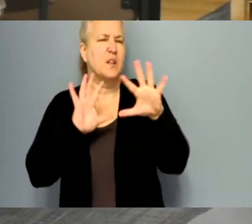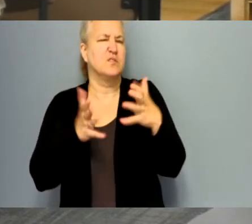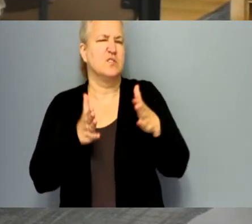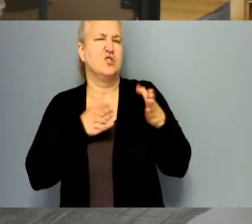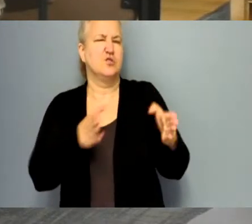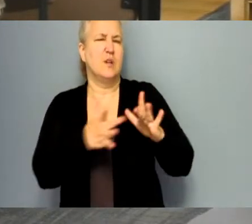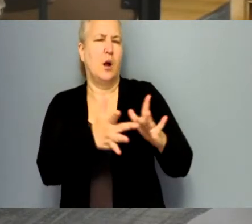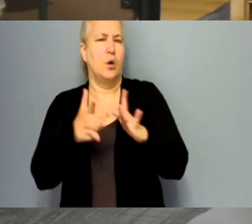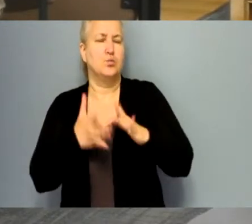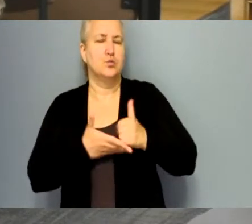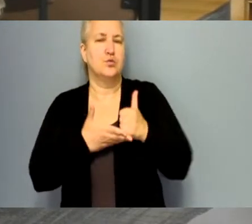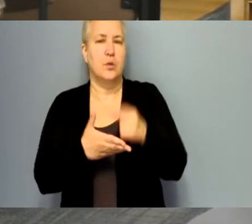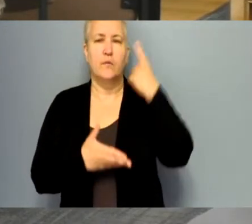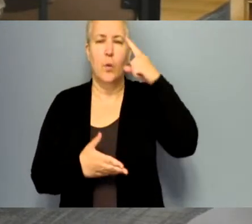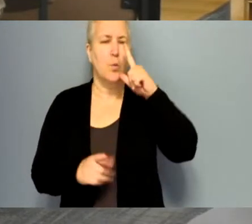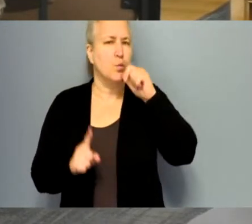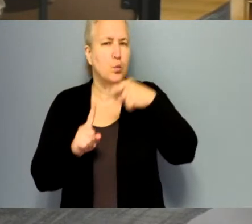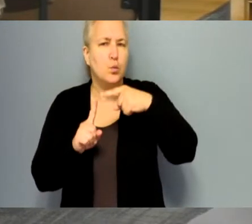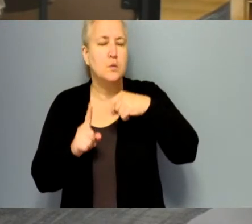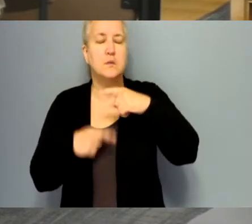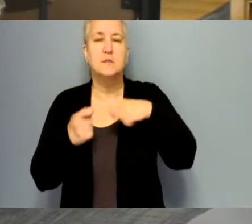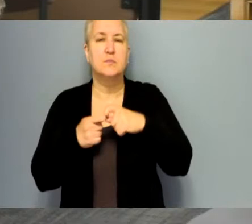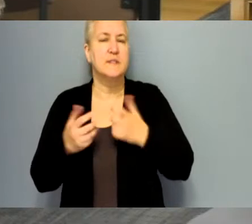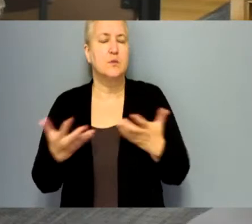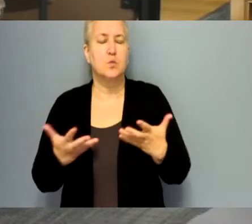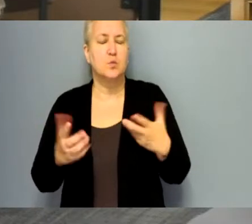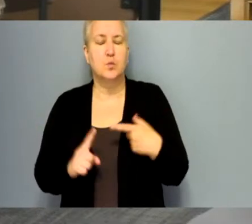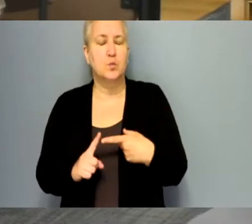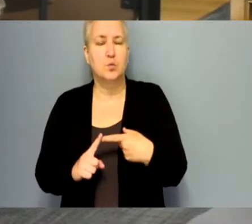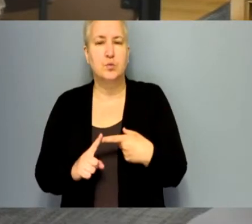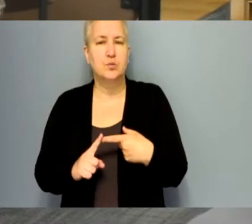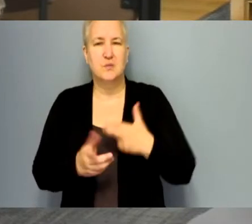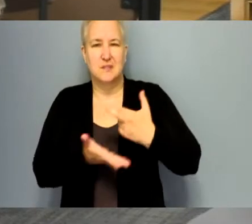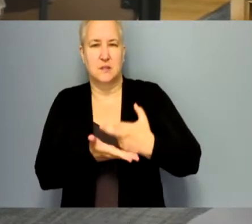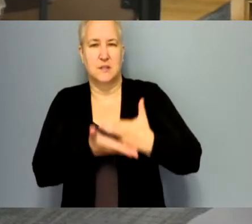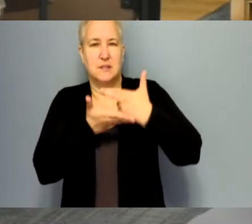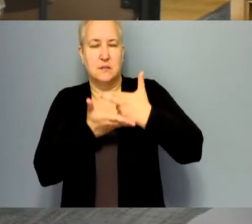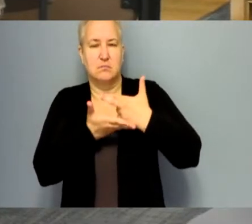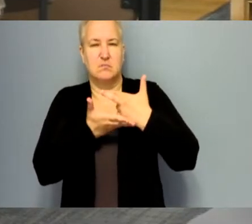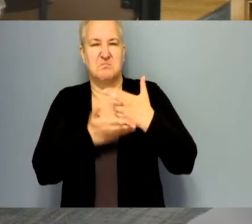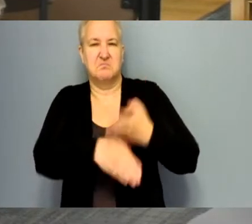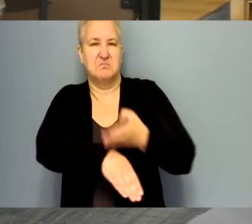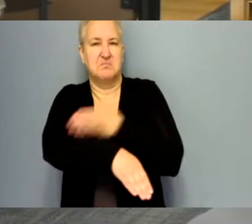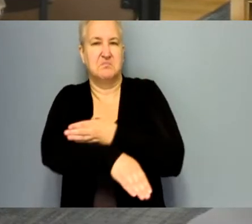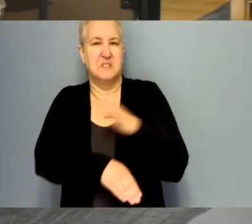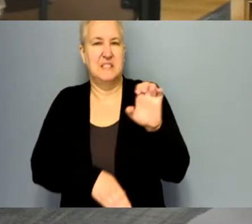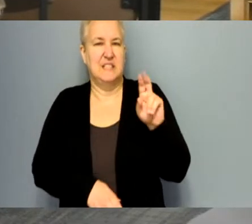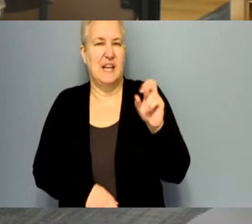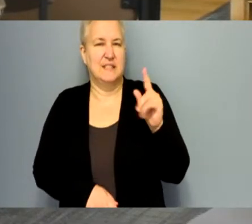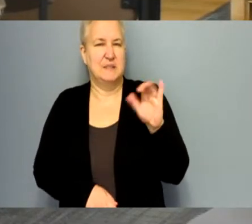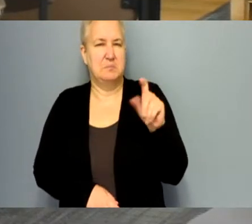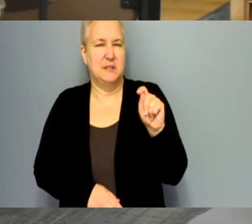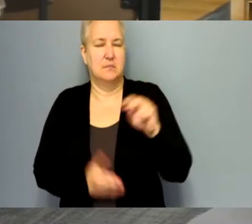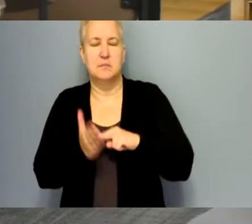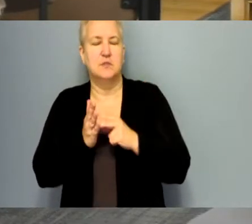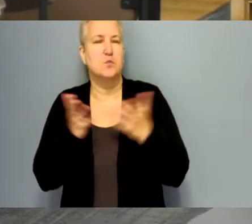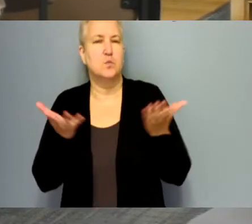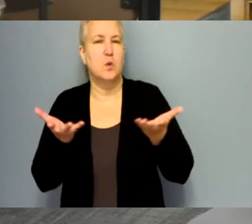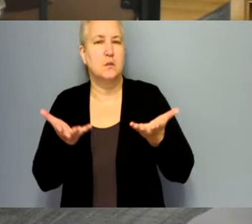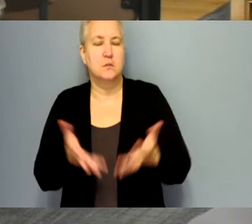outreach assistance is for and what specifically is rehabilitation enhancement. What does that mean?